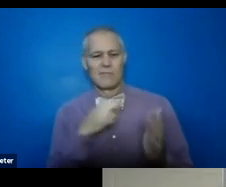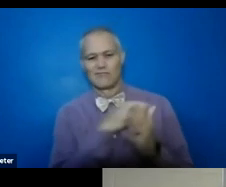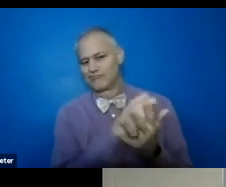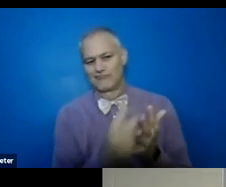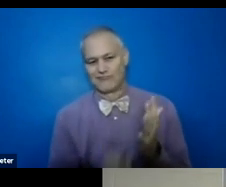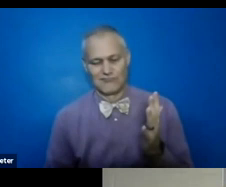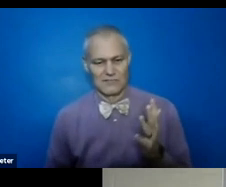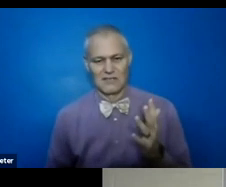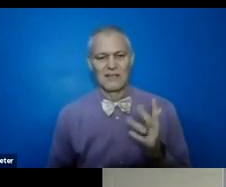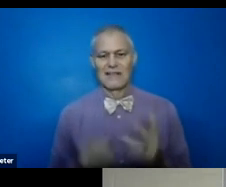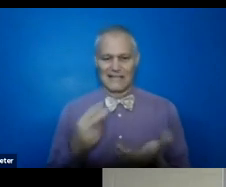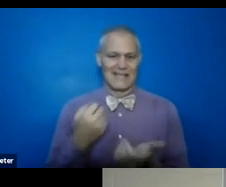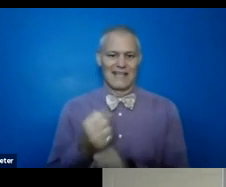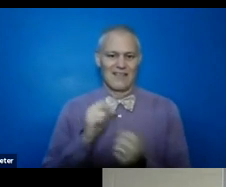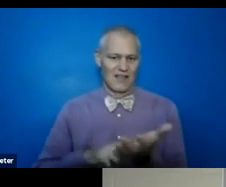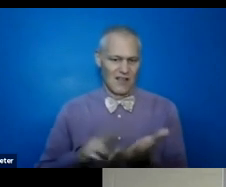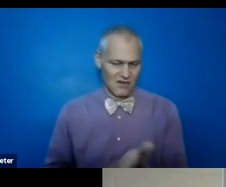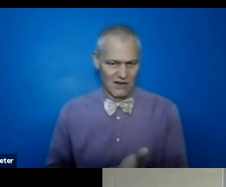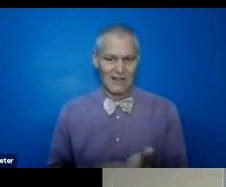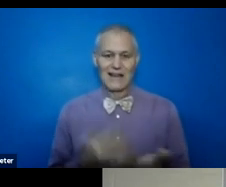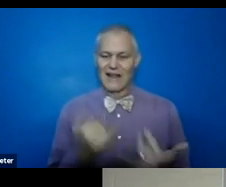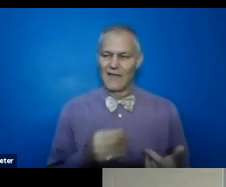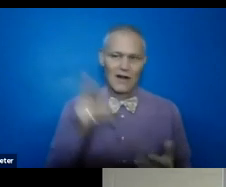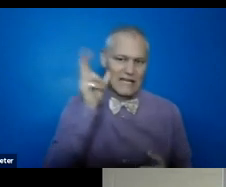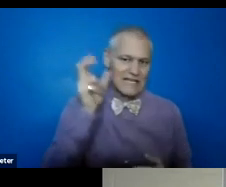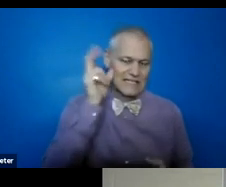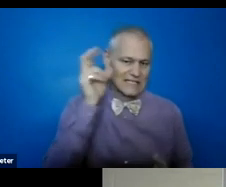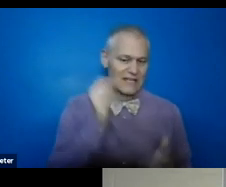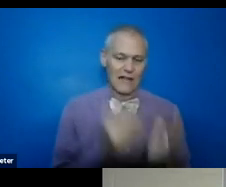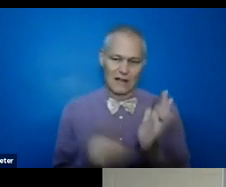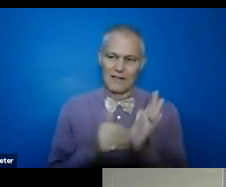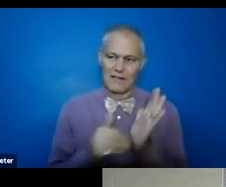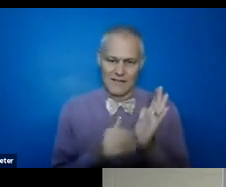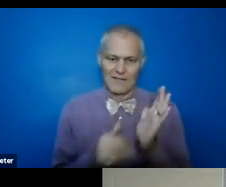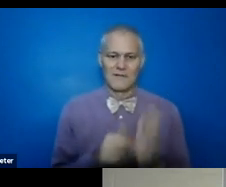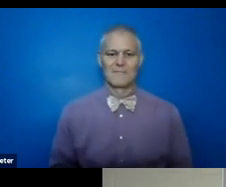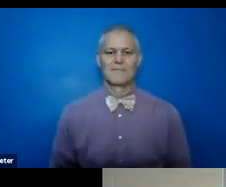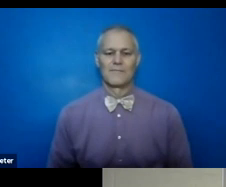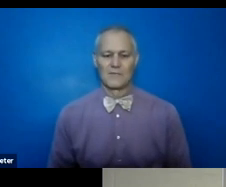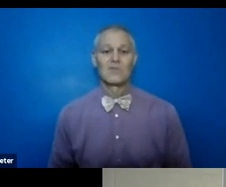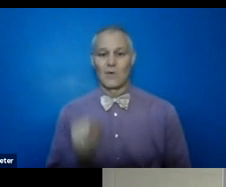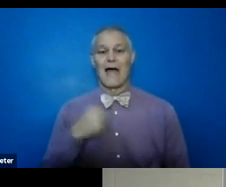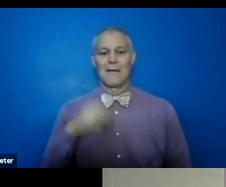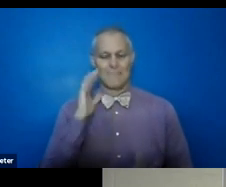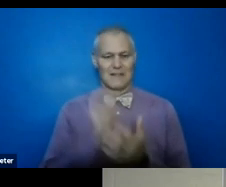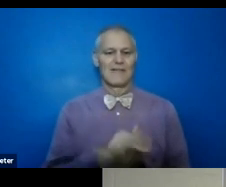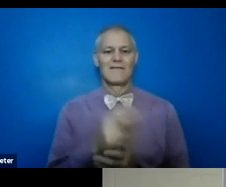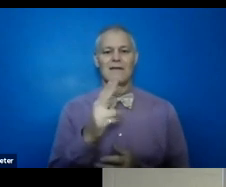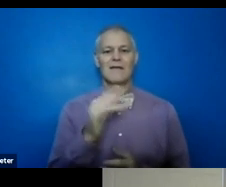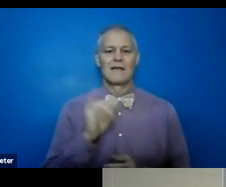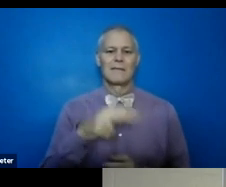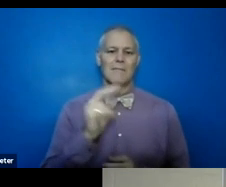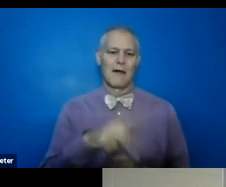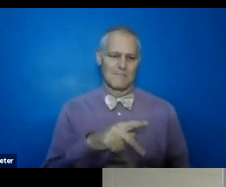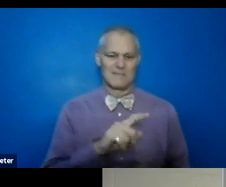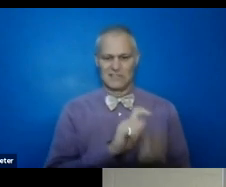kids and even some of the adults are listening to, and this is where it constantly reinforced that way of thinking. So I do believe hip hop has changed,